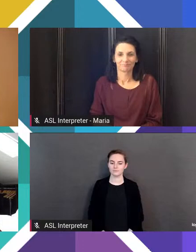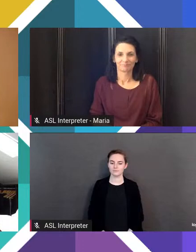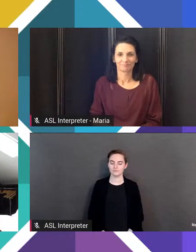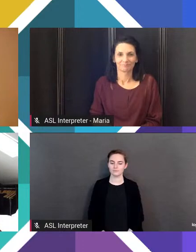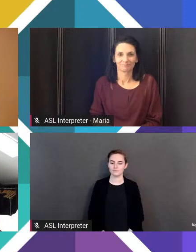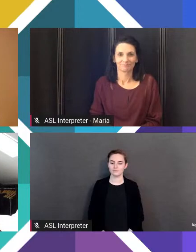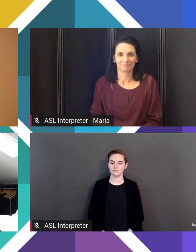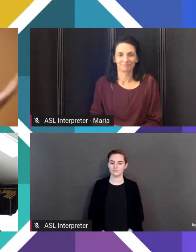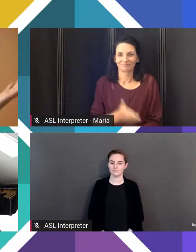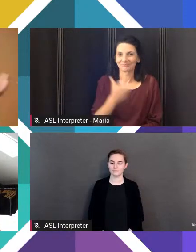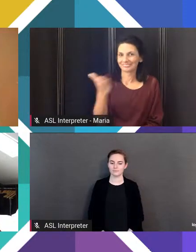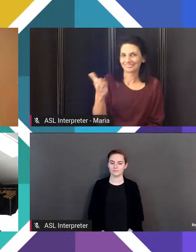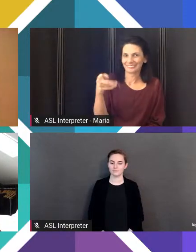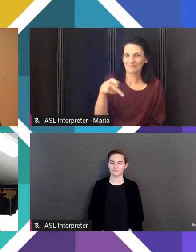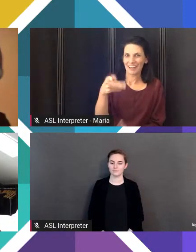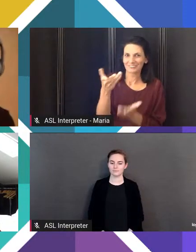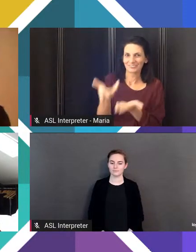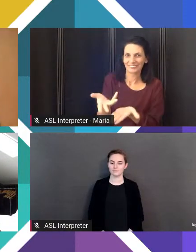Patrick, do you want to hop in?